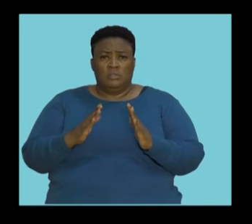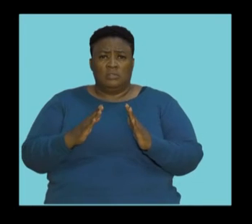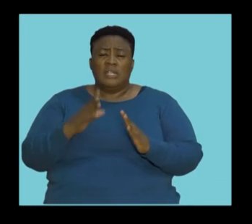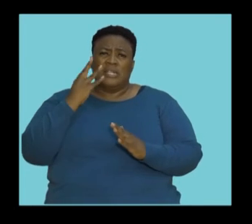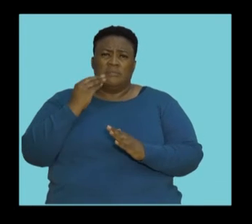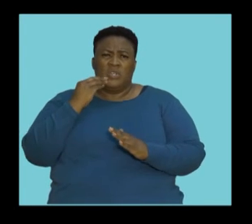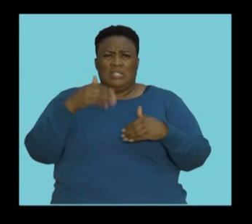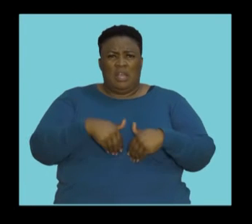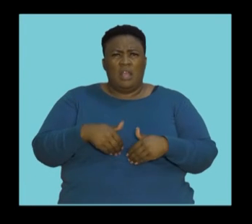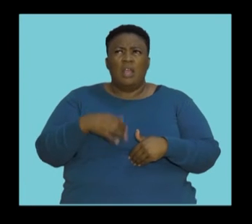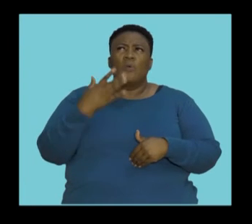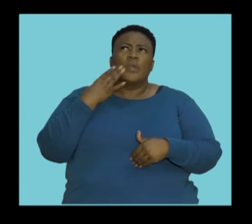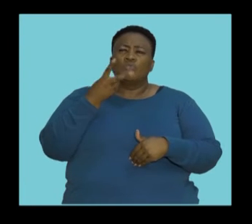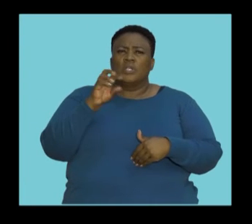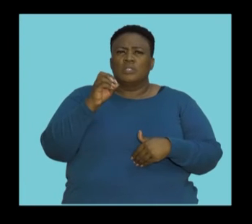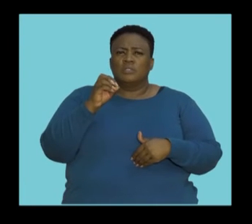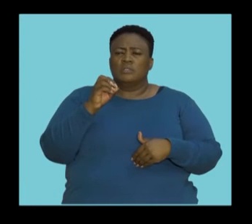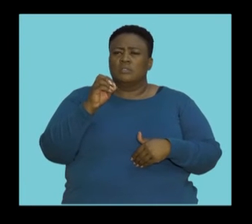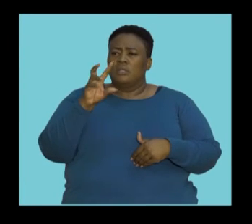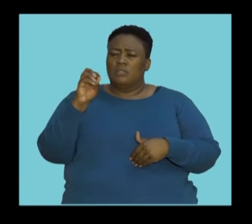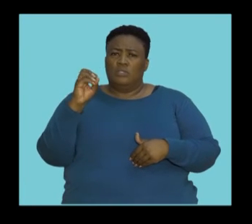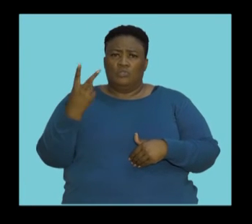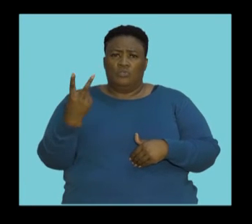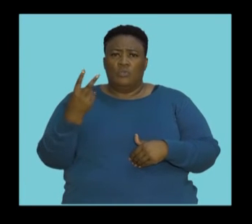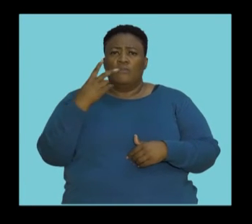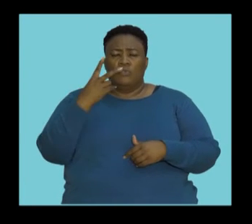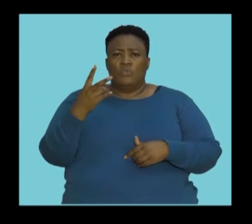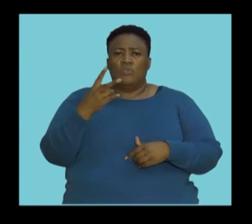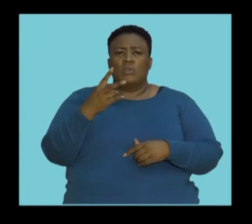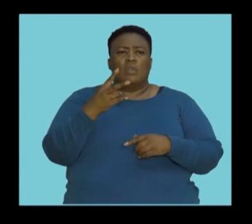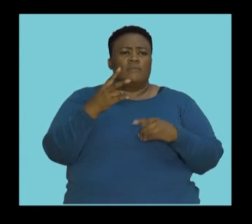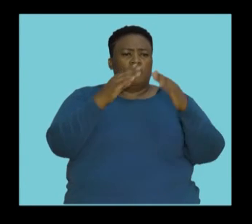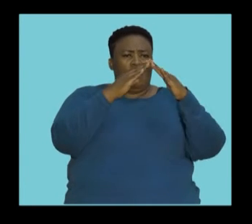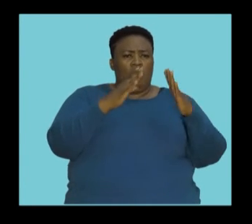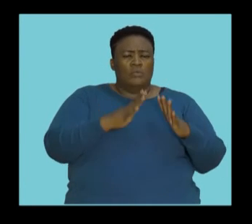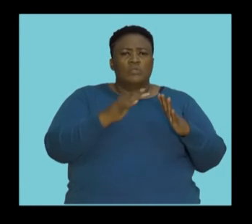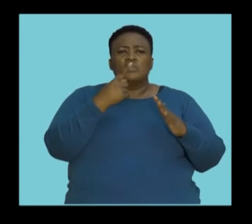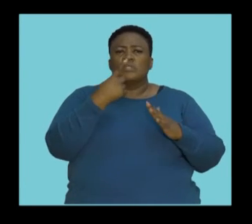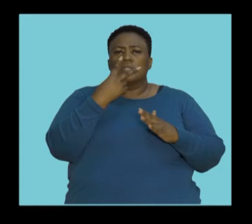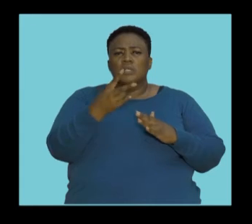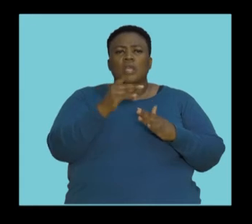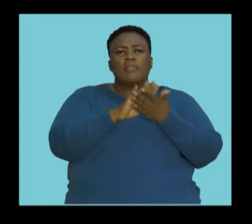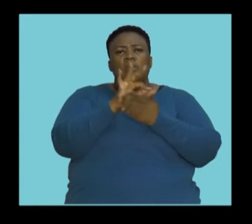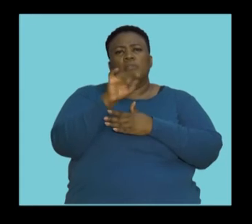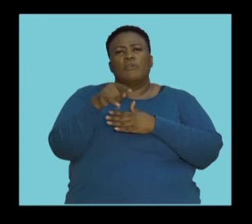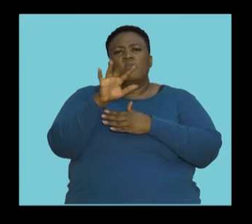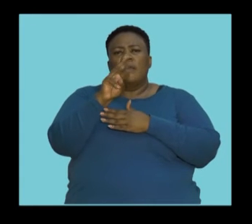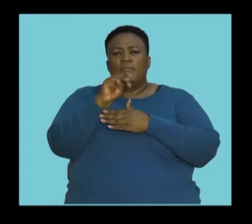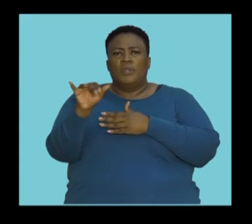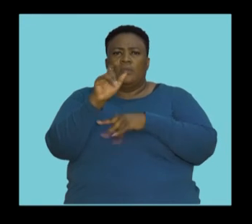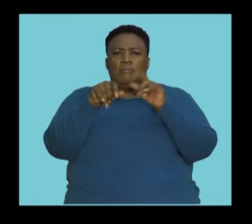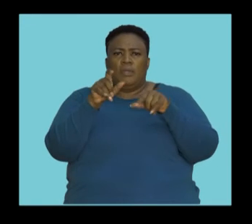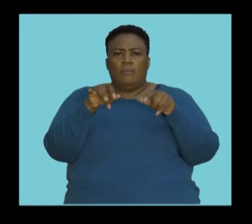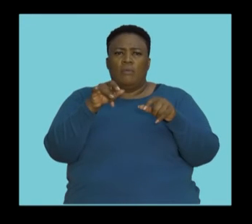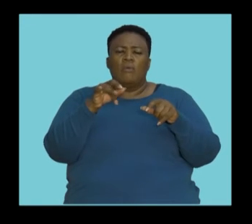2002. If we look at people and then if we look at households, we can see that there was 13.5 million people that